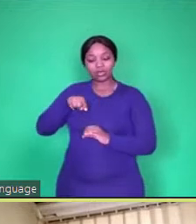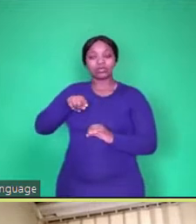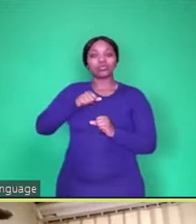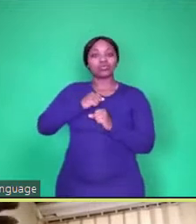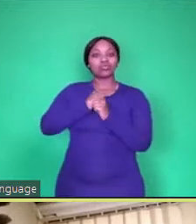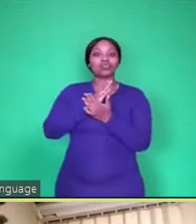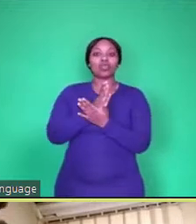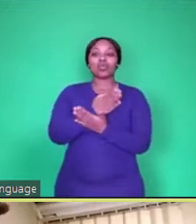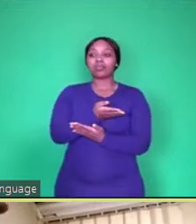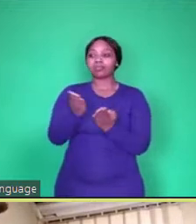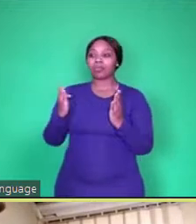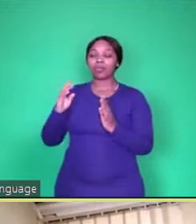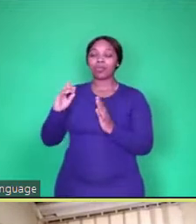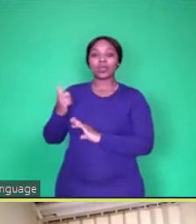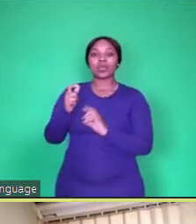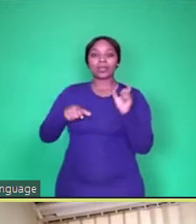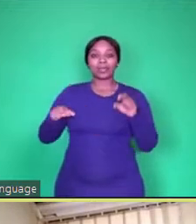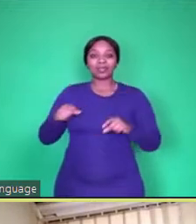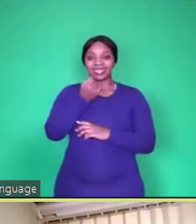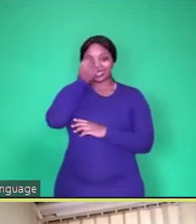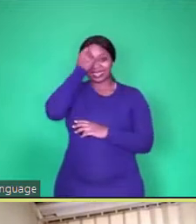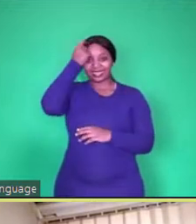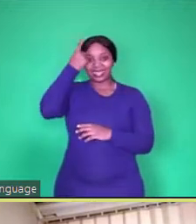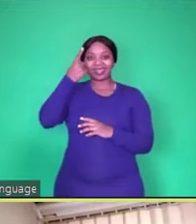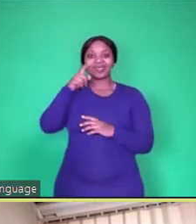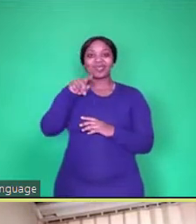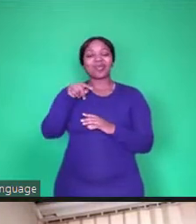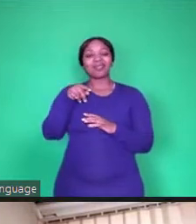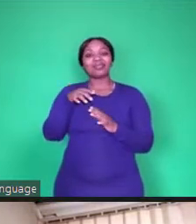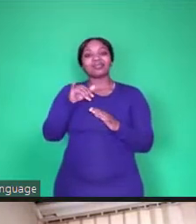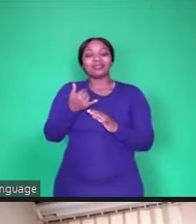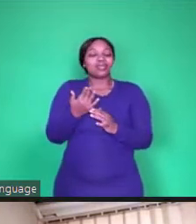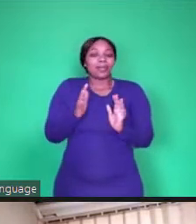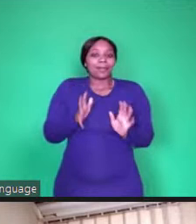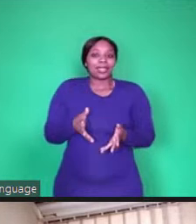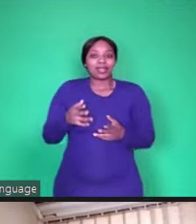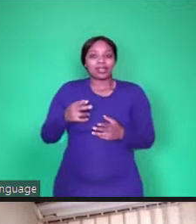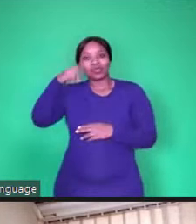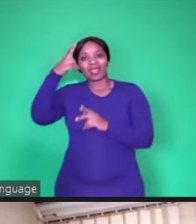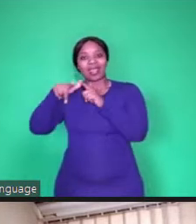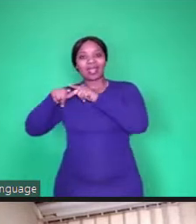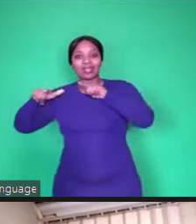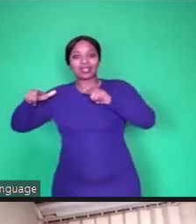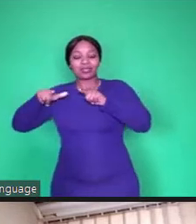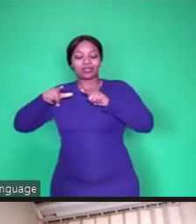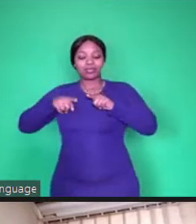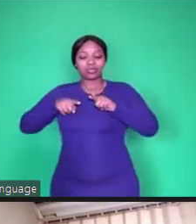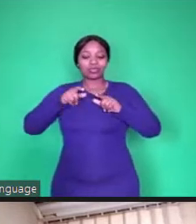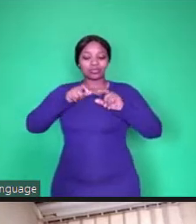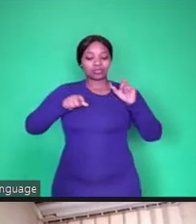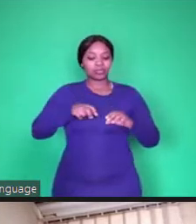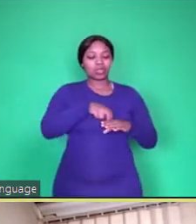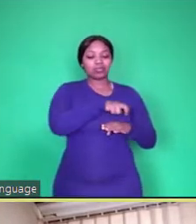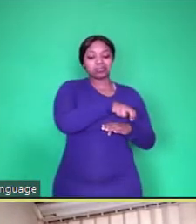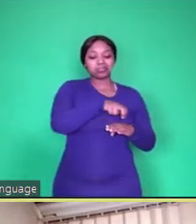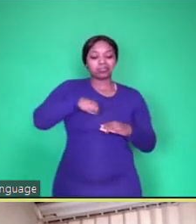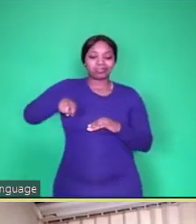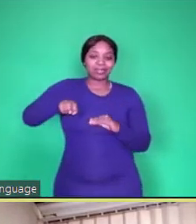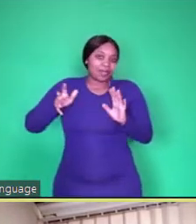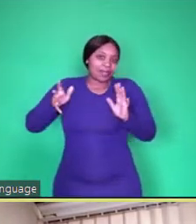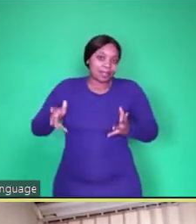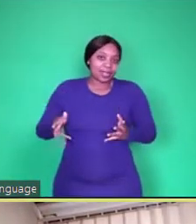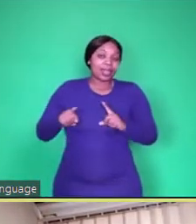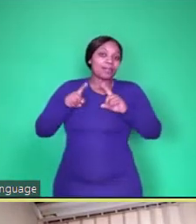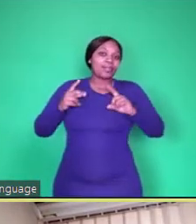not only to the higher level type of migration, but to say that as much as we are more